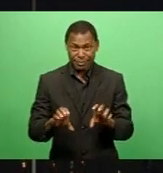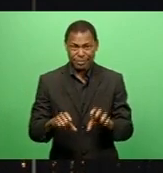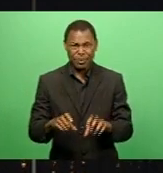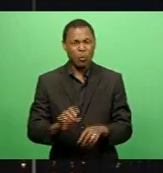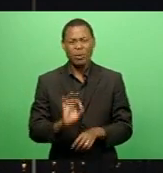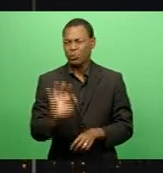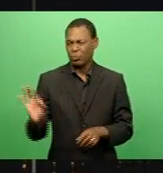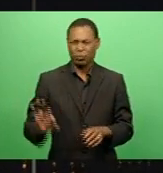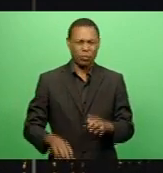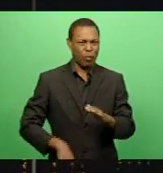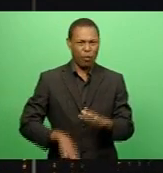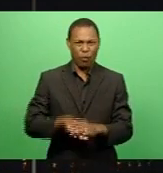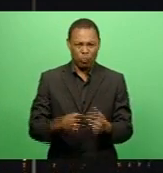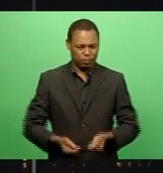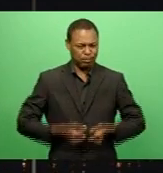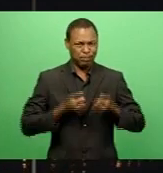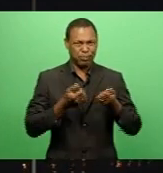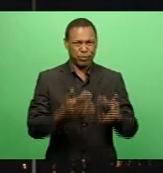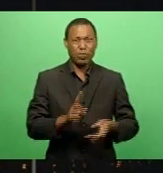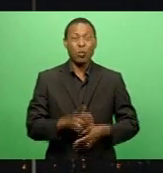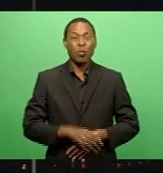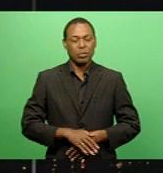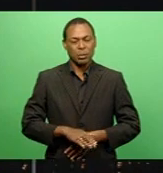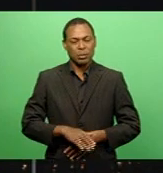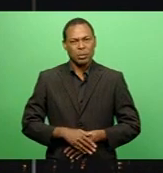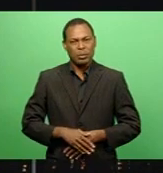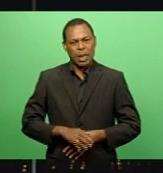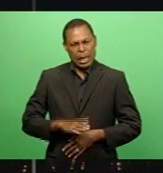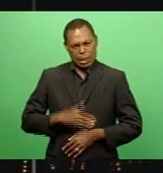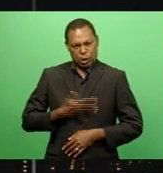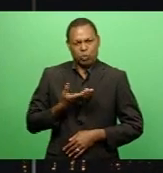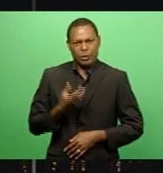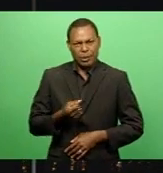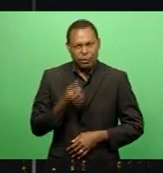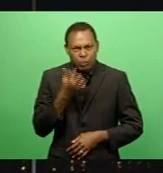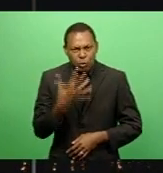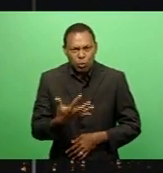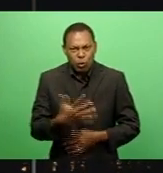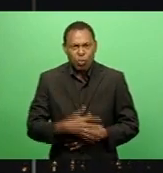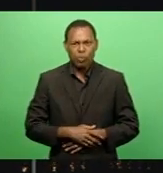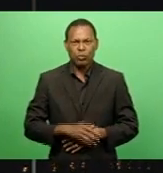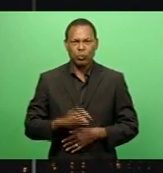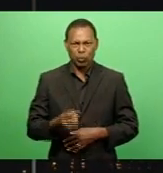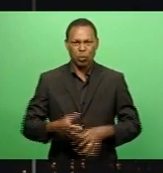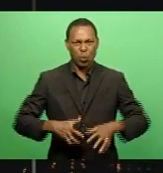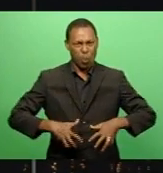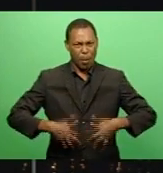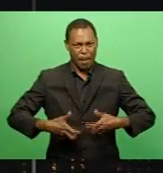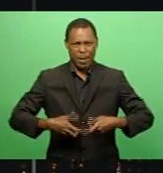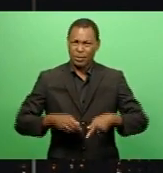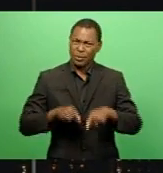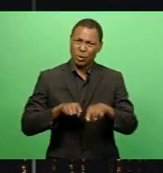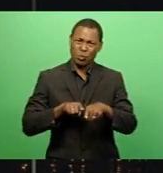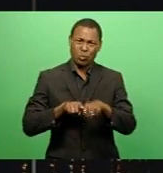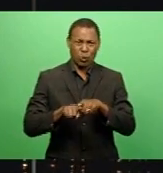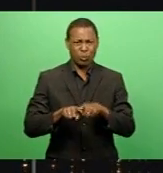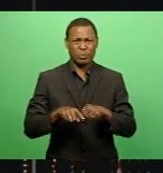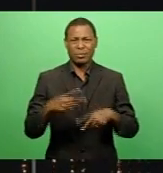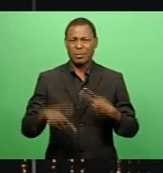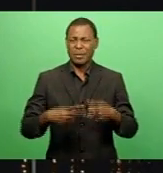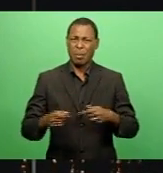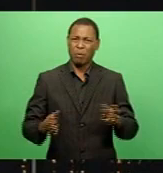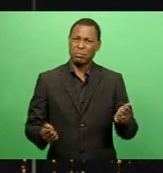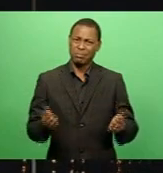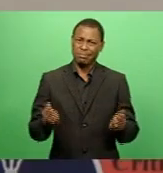full disclosures to those who show interest in buying their products. Koroi Tandulala reports most of the complaints are related to